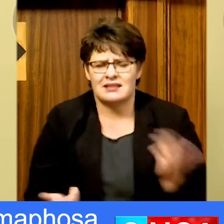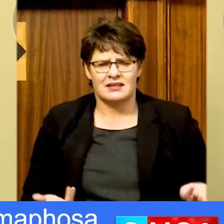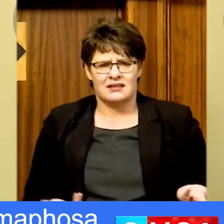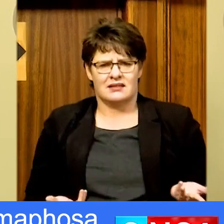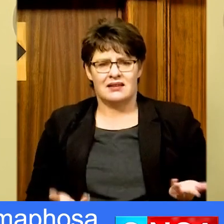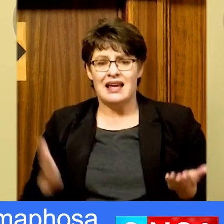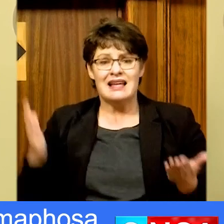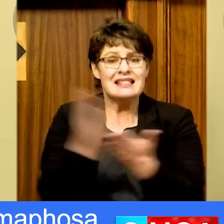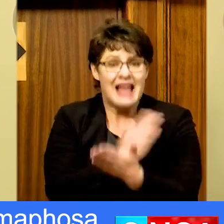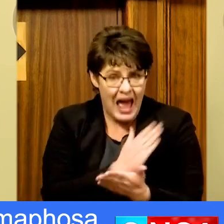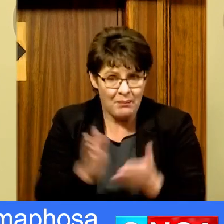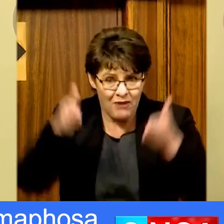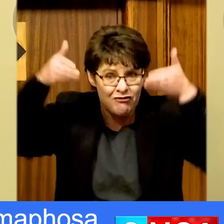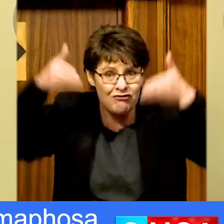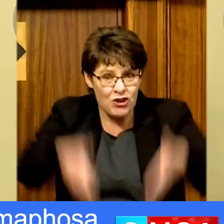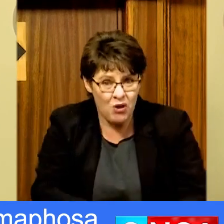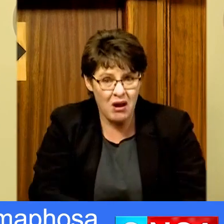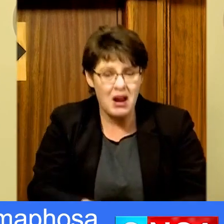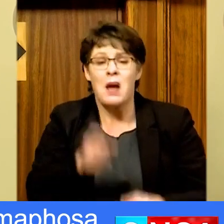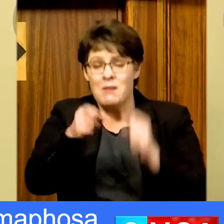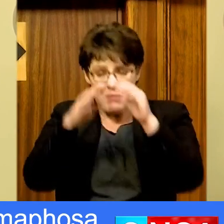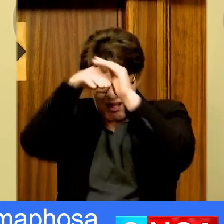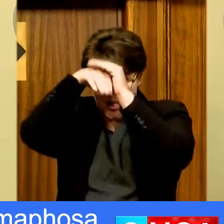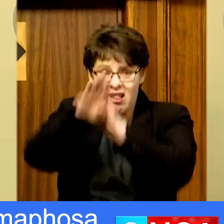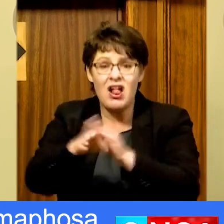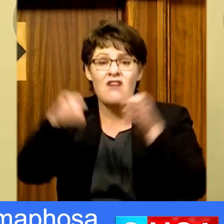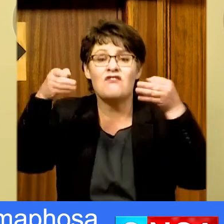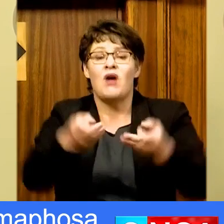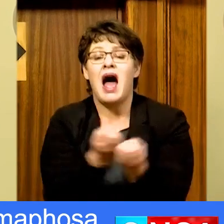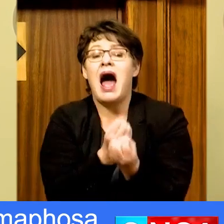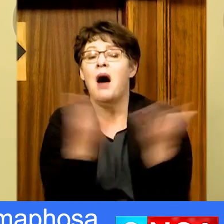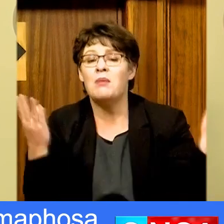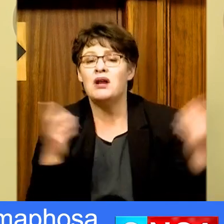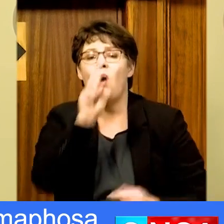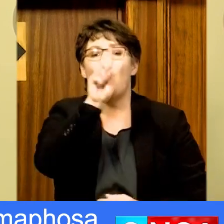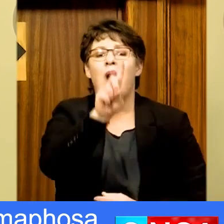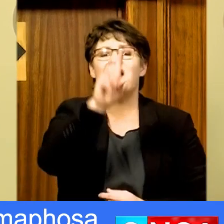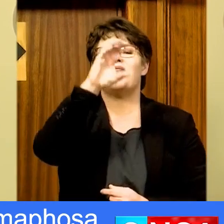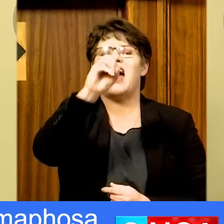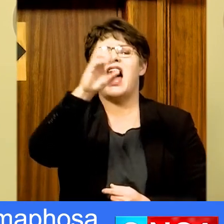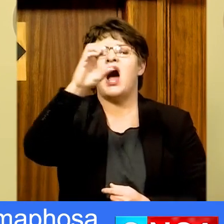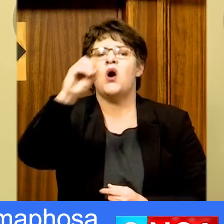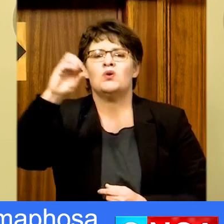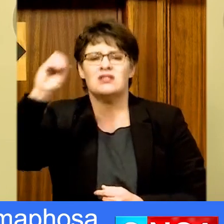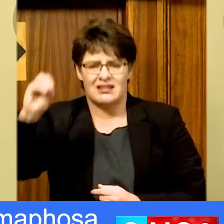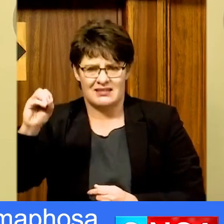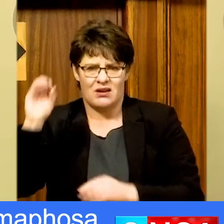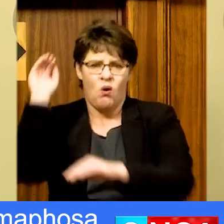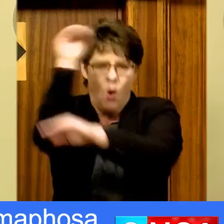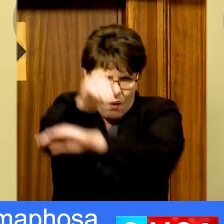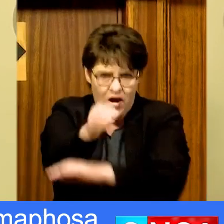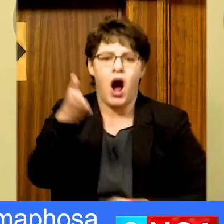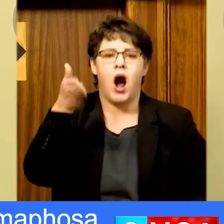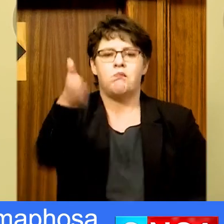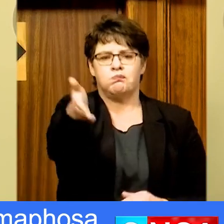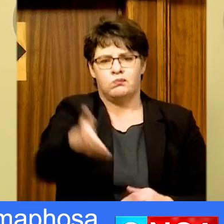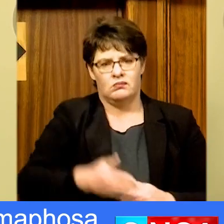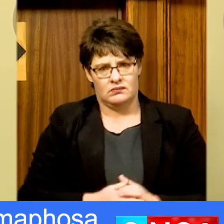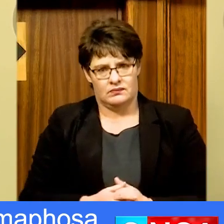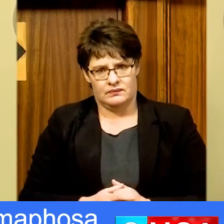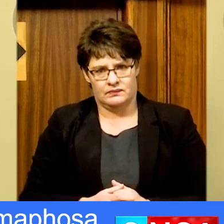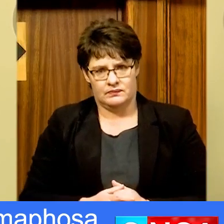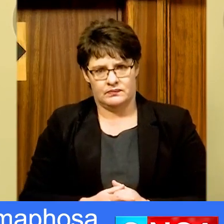In some cases, some people go to funerals more than 1,000 in